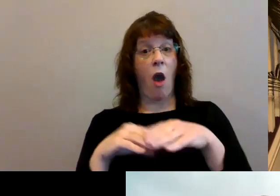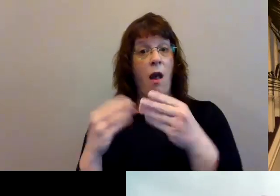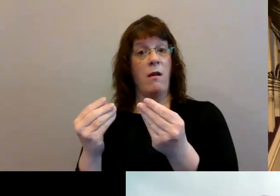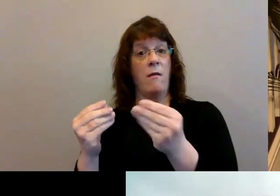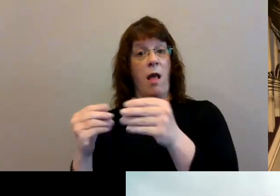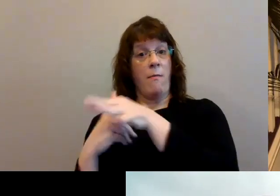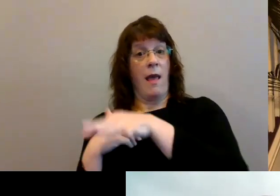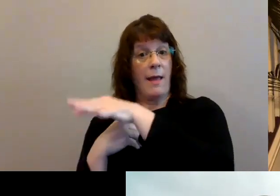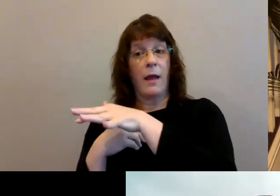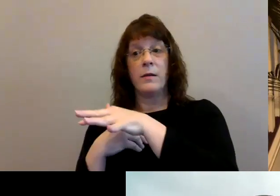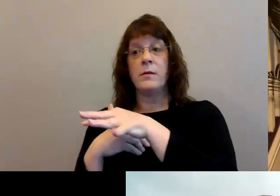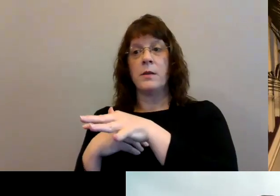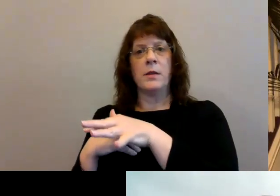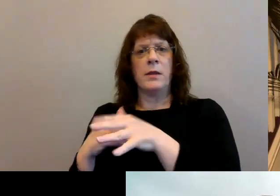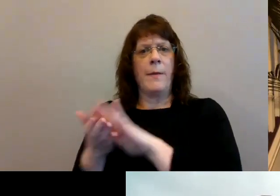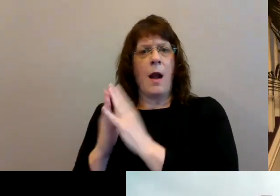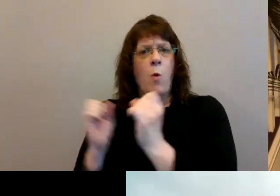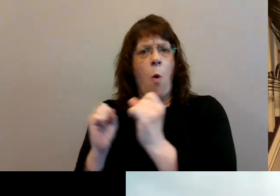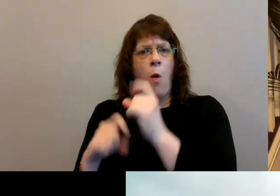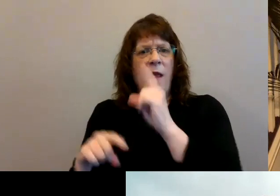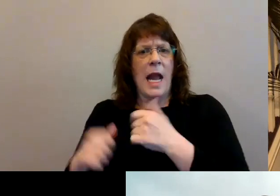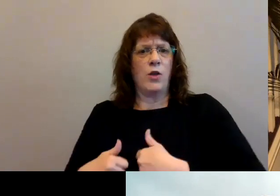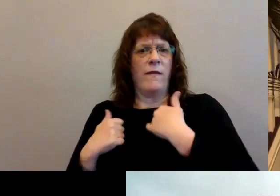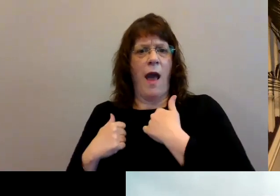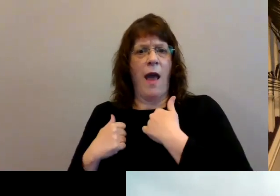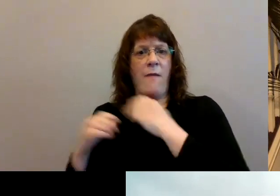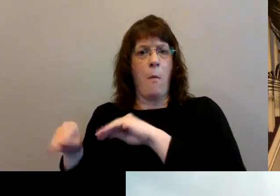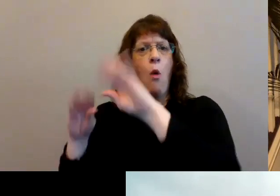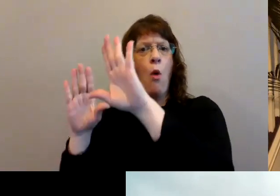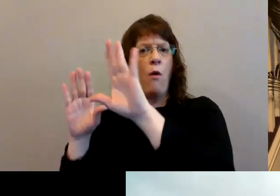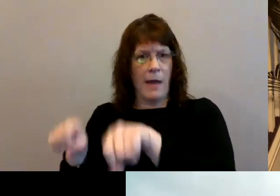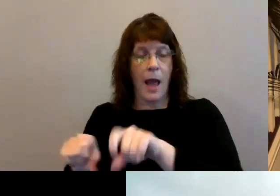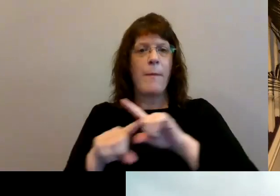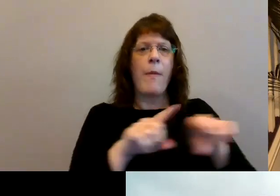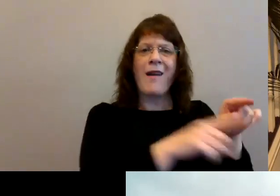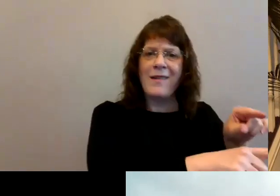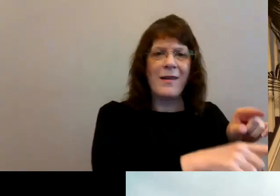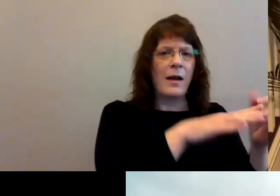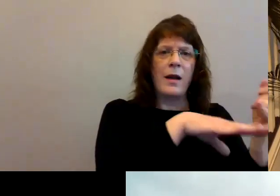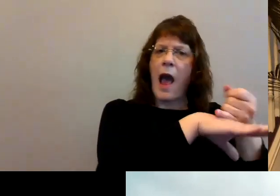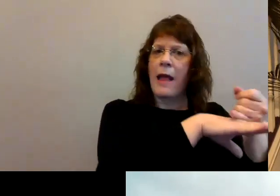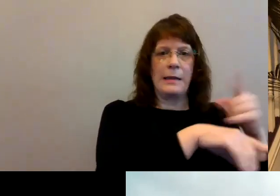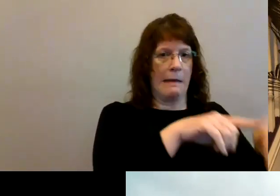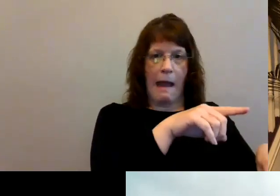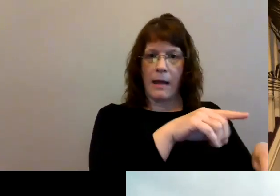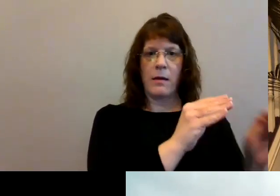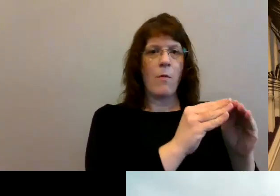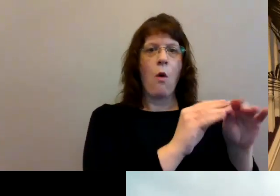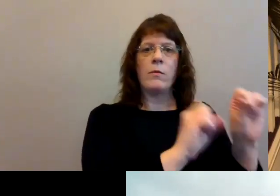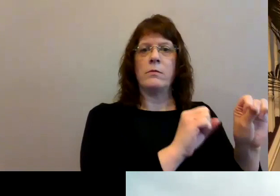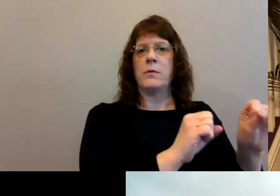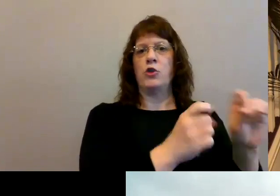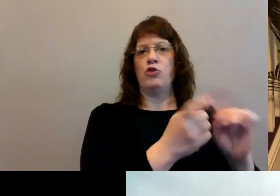on islands, like there's nowhere else to go. So they're more susceptible to changes because of that, for